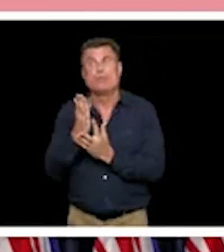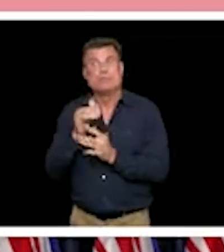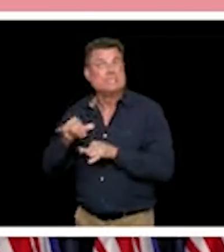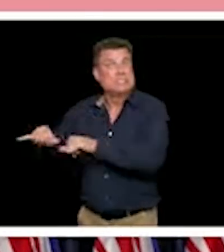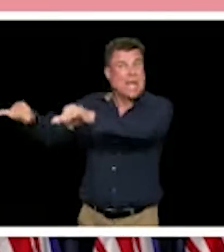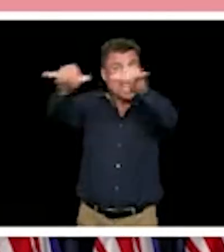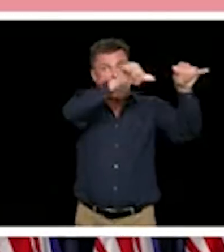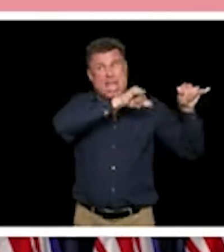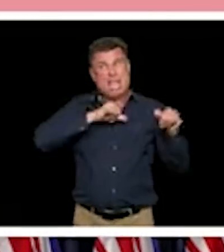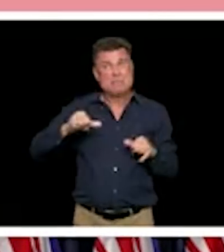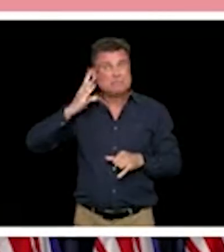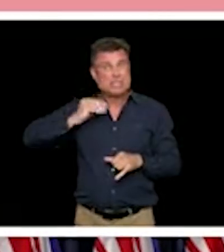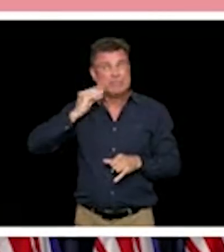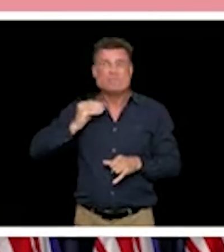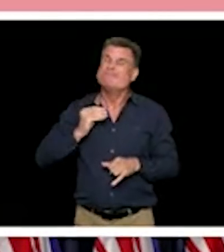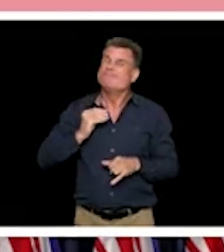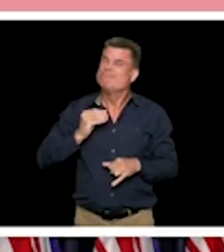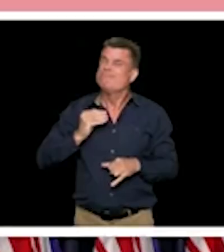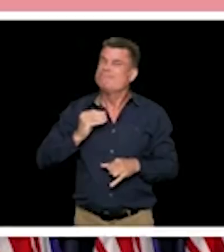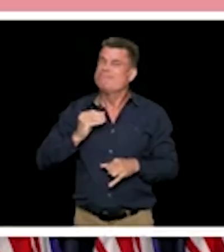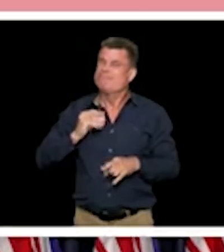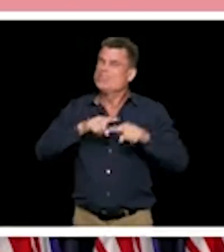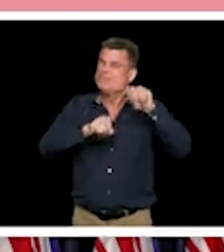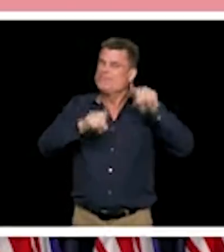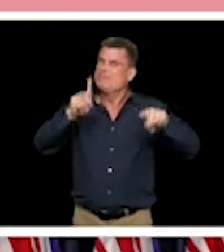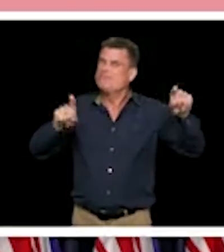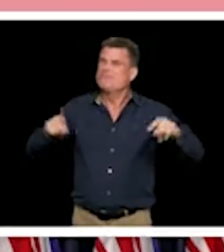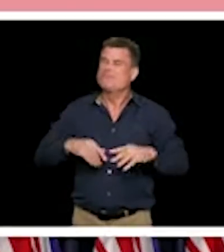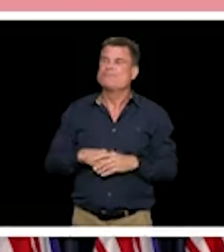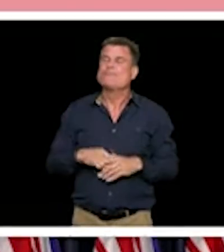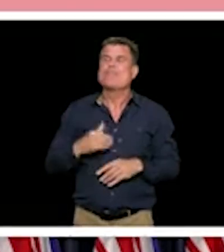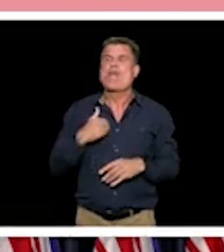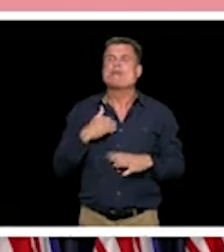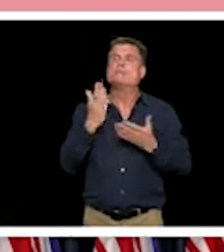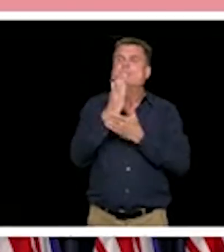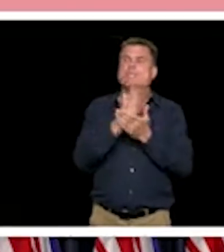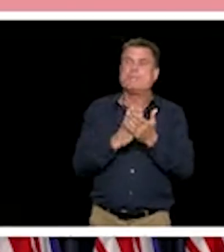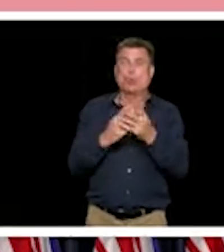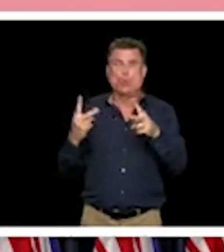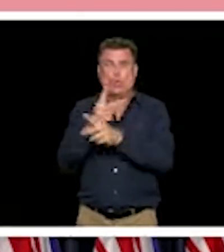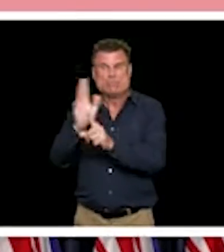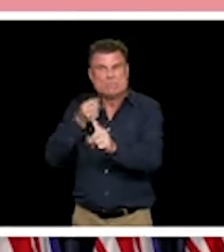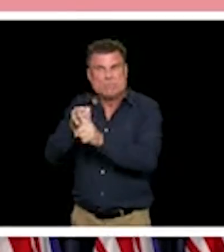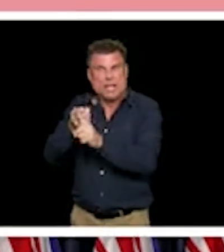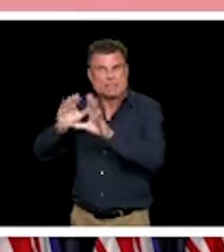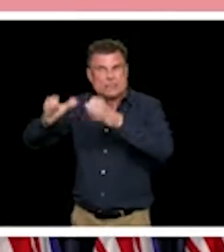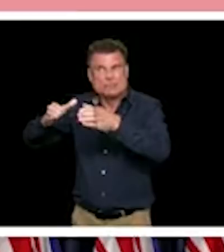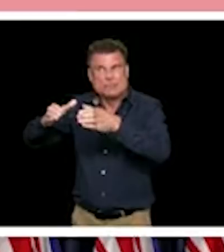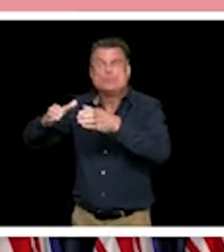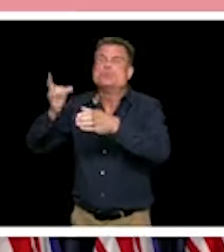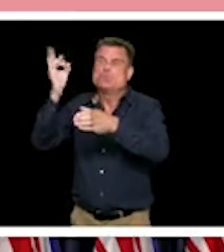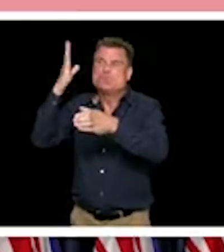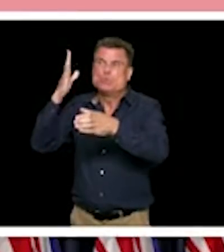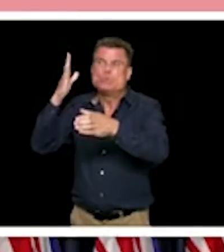been shared equally. We know it has affected communities across British Columbia, but we know it has differentially